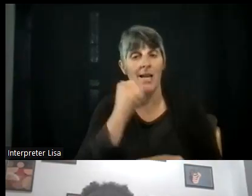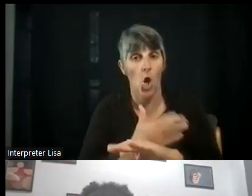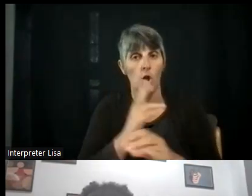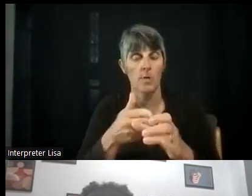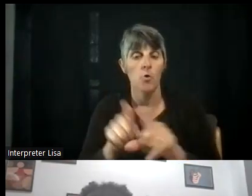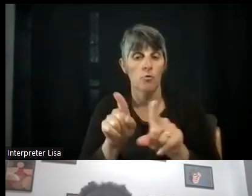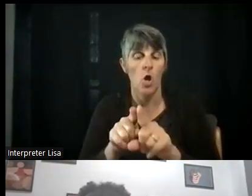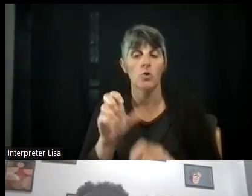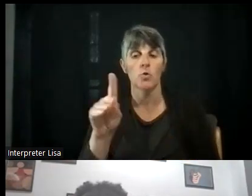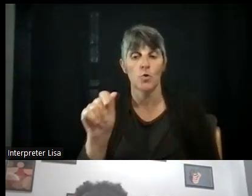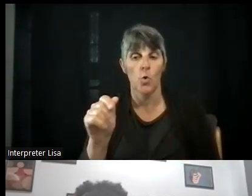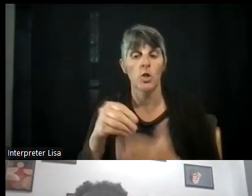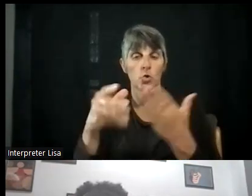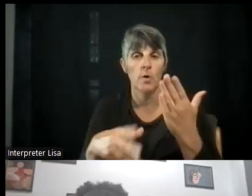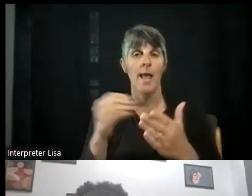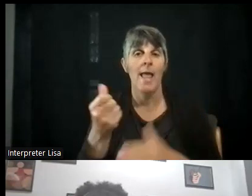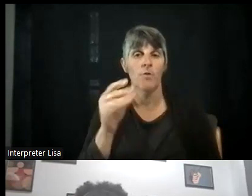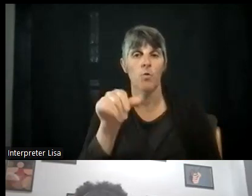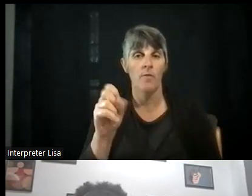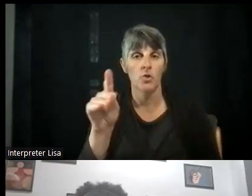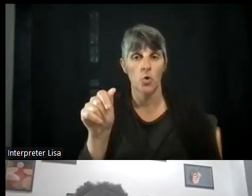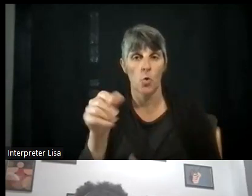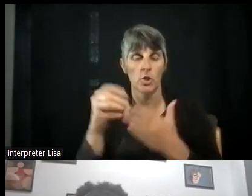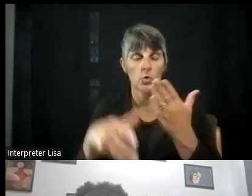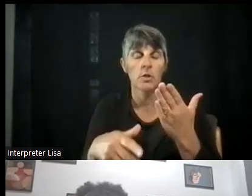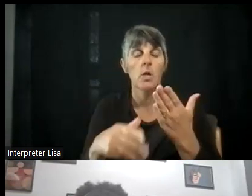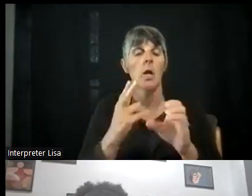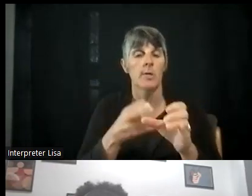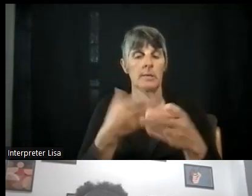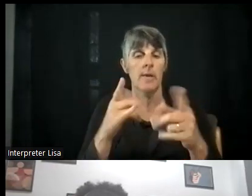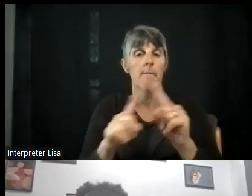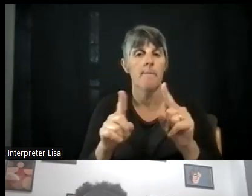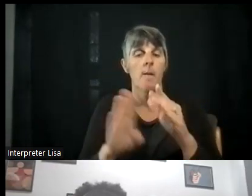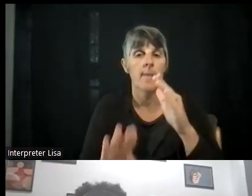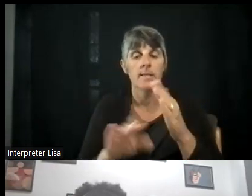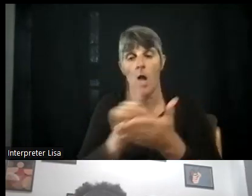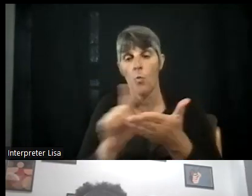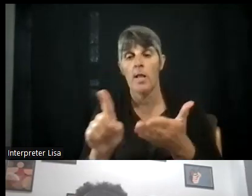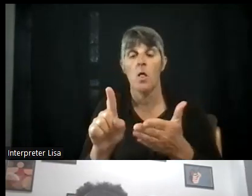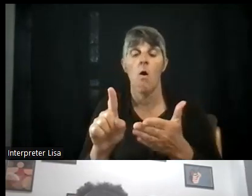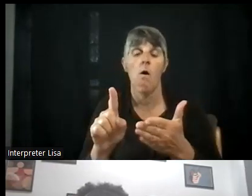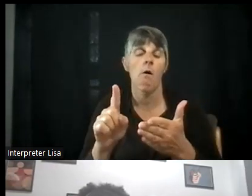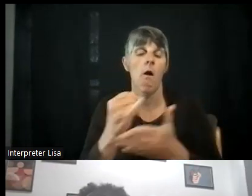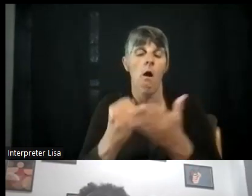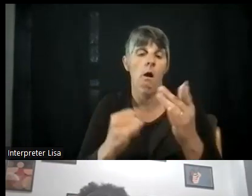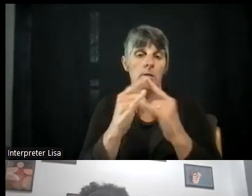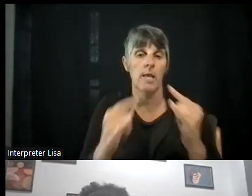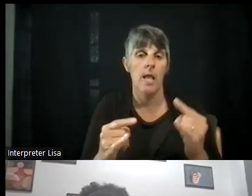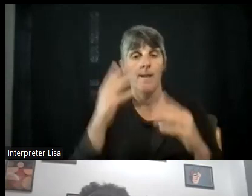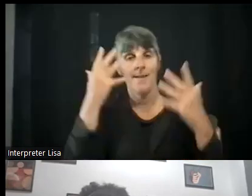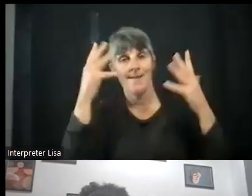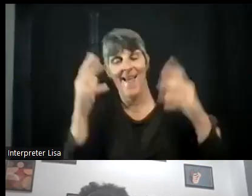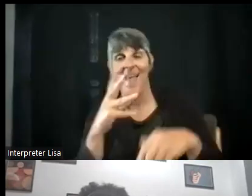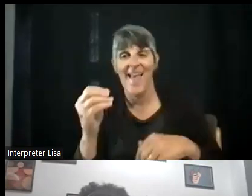who's also a SOTA student, and a few other SOTA students participated. But it's basically a week-long arts camp, and they dabbled